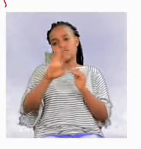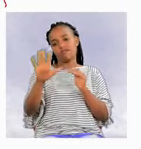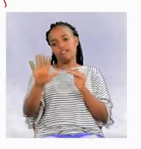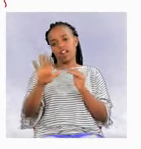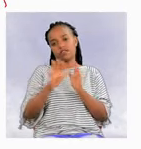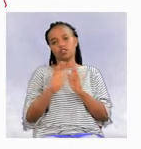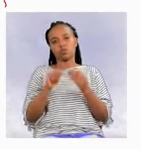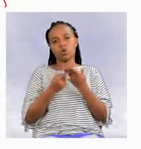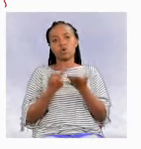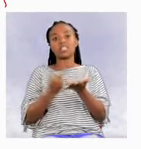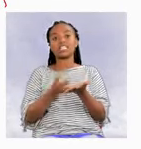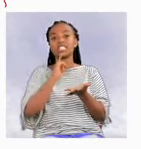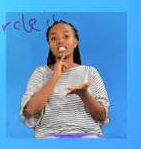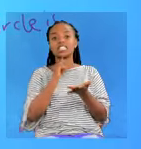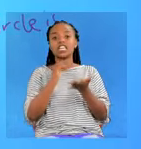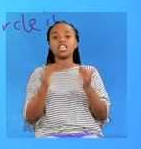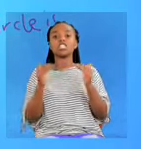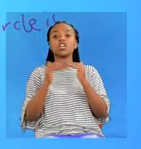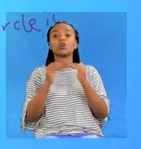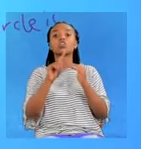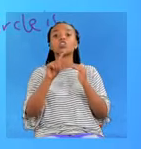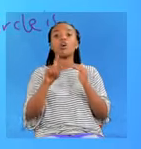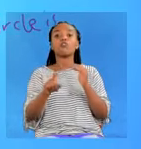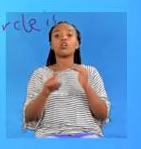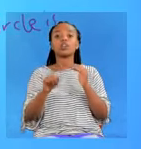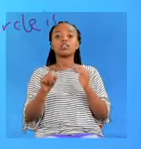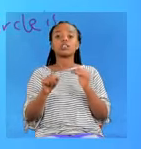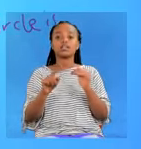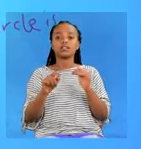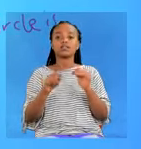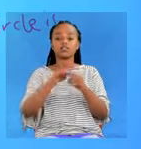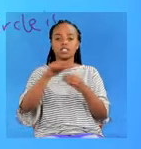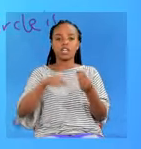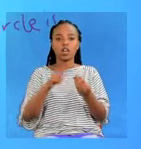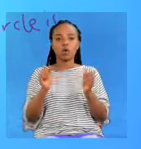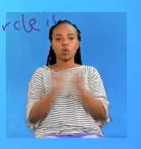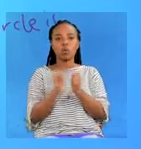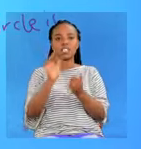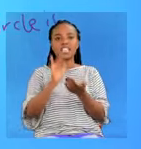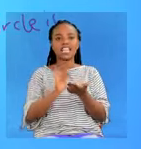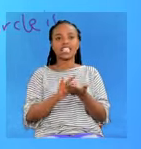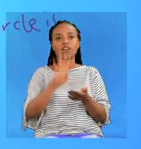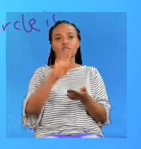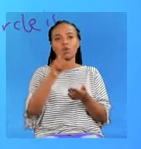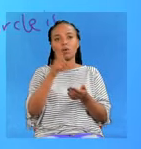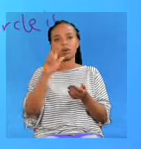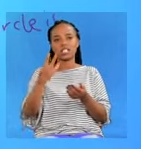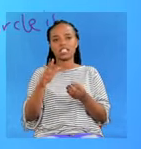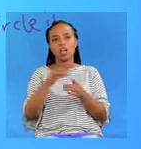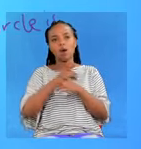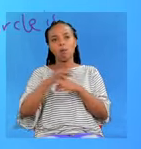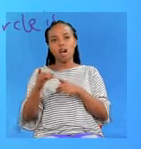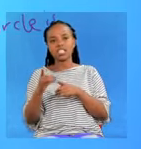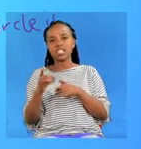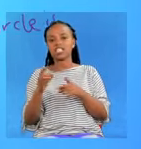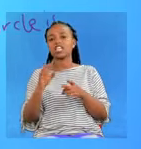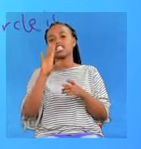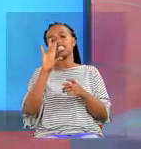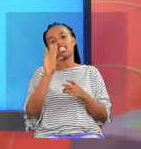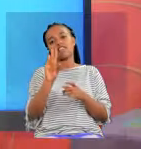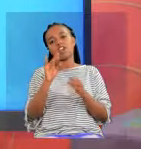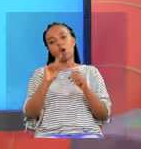So this is the equation of a circle with center 4, 3 and passing through the point 7, negative